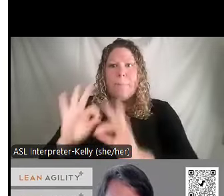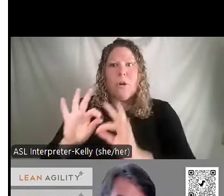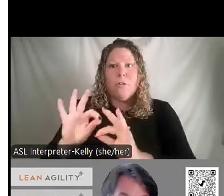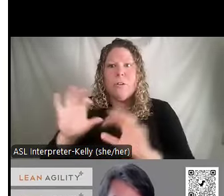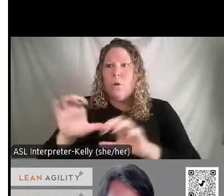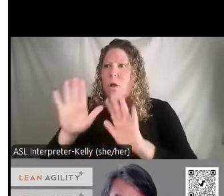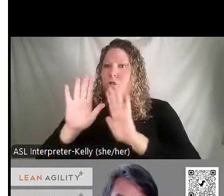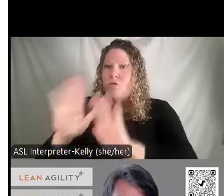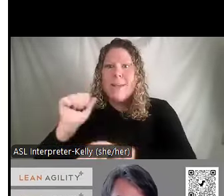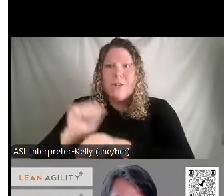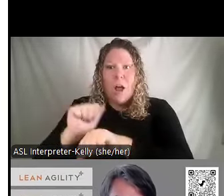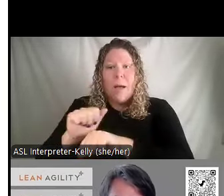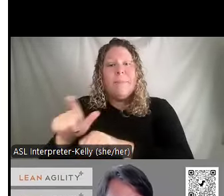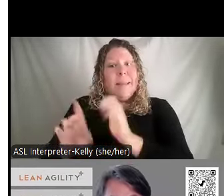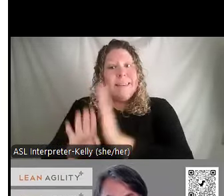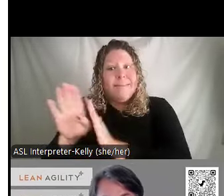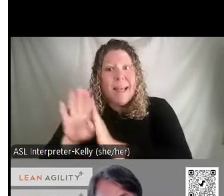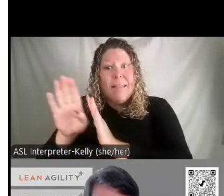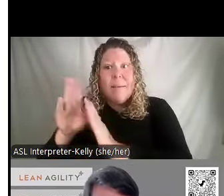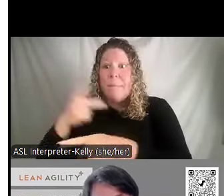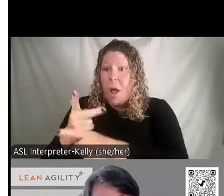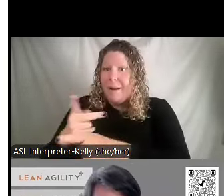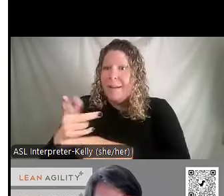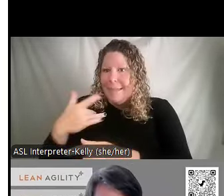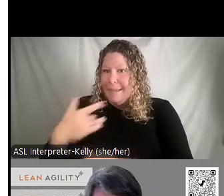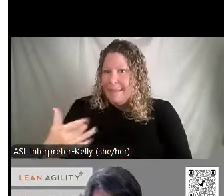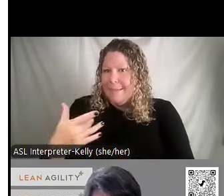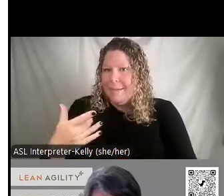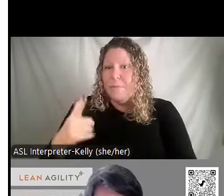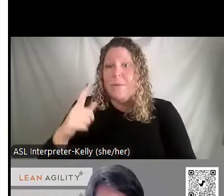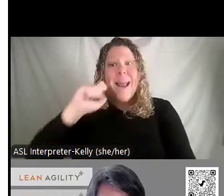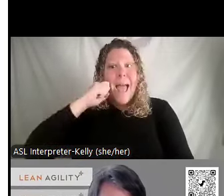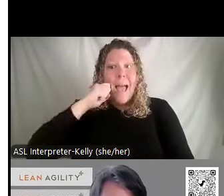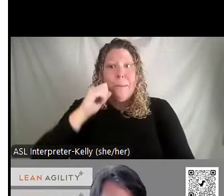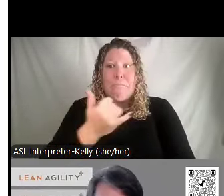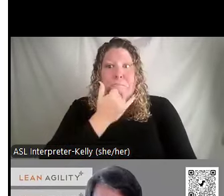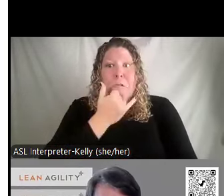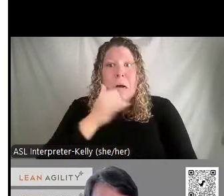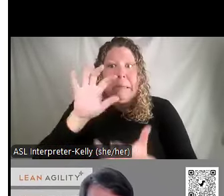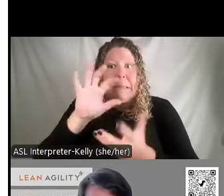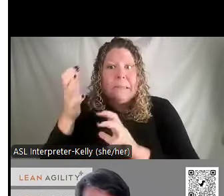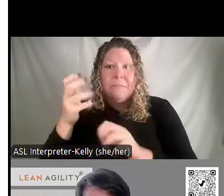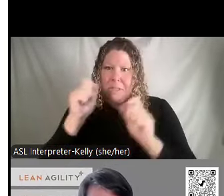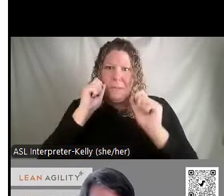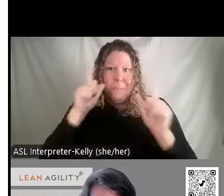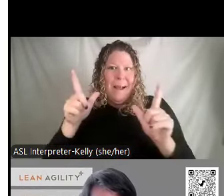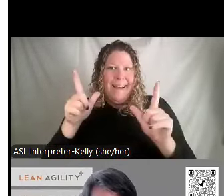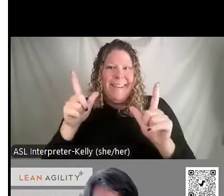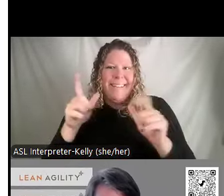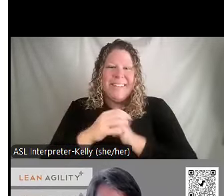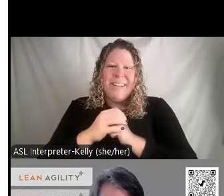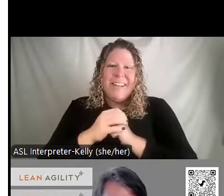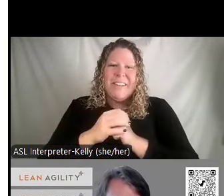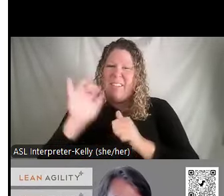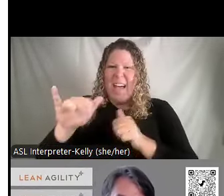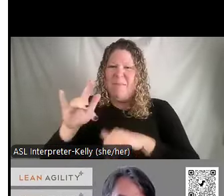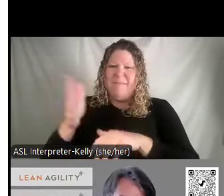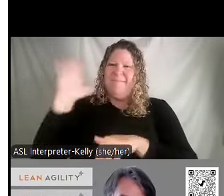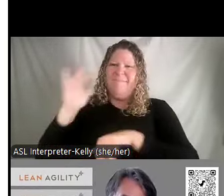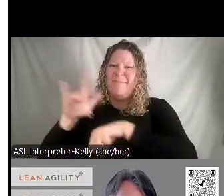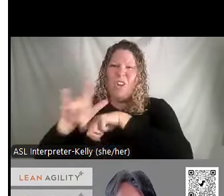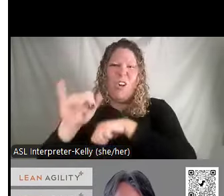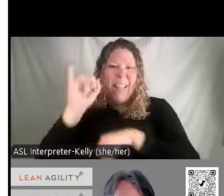develop products and they execute them really, really well. So when Apple messes up, it's quite surprising. So just an example of, if you don't have all three of